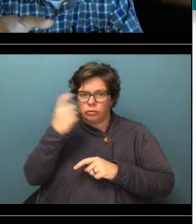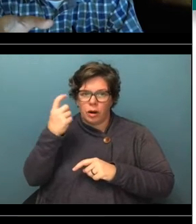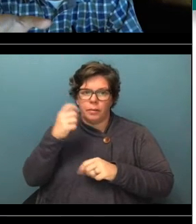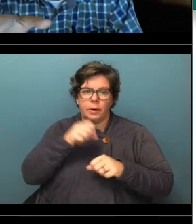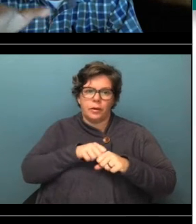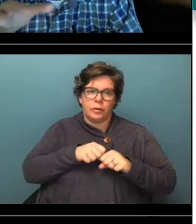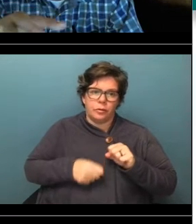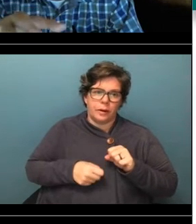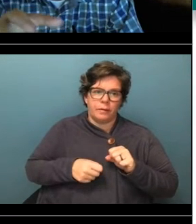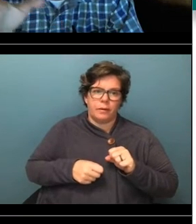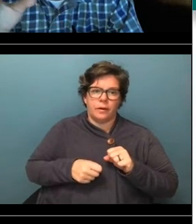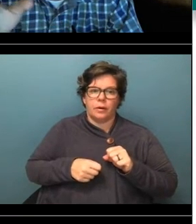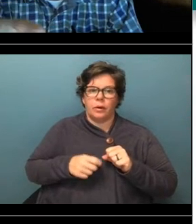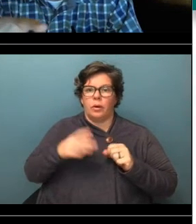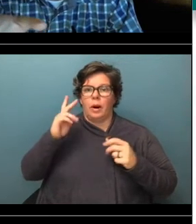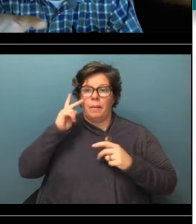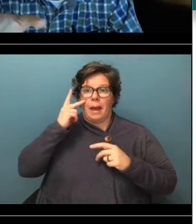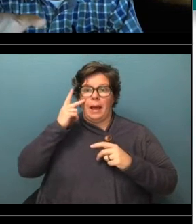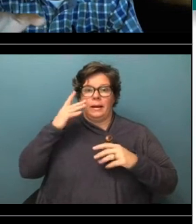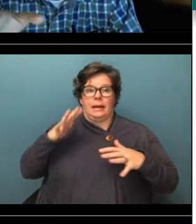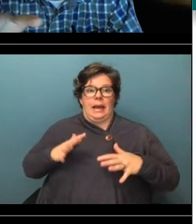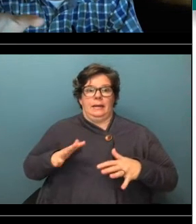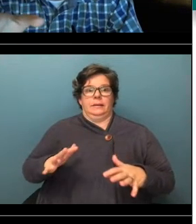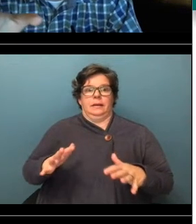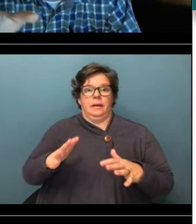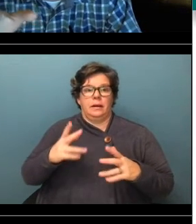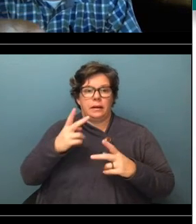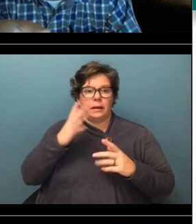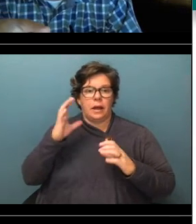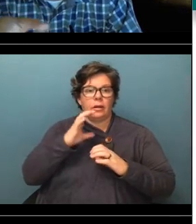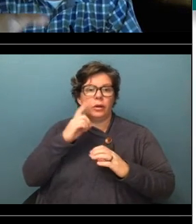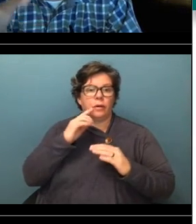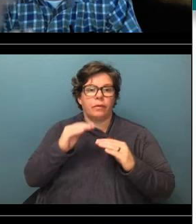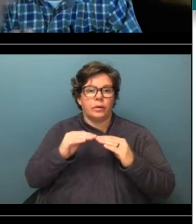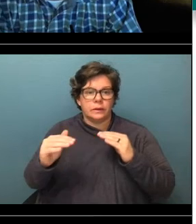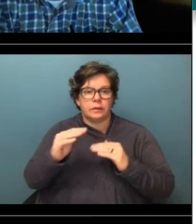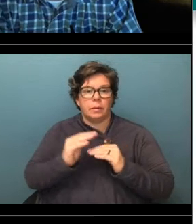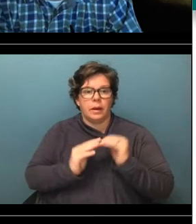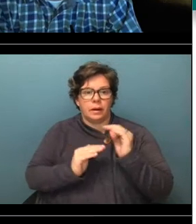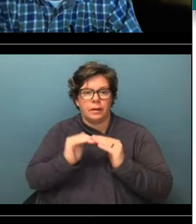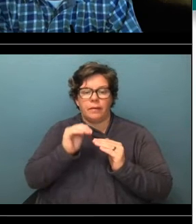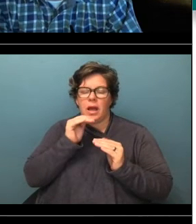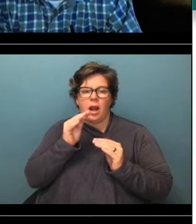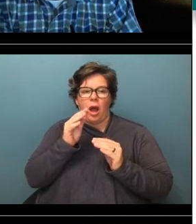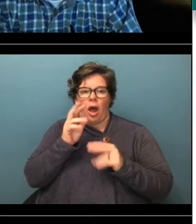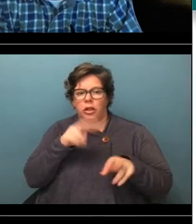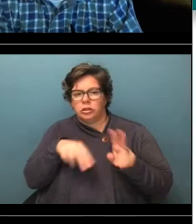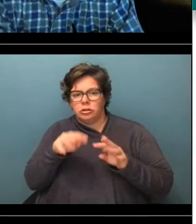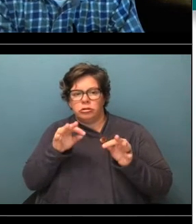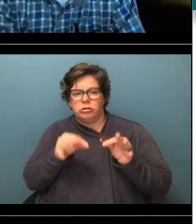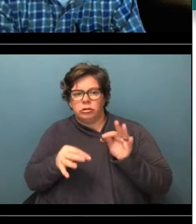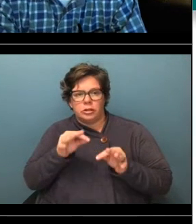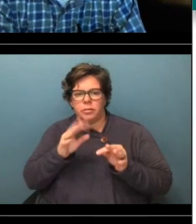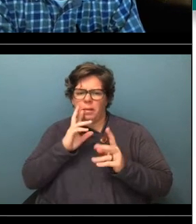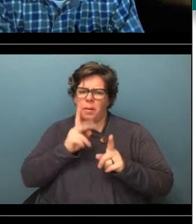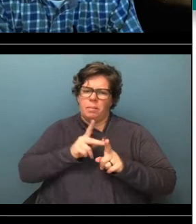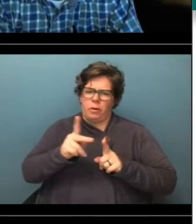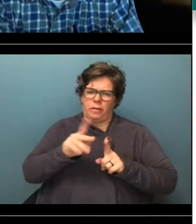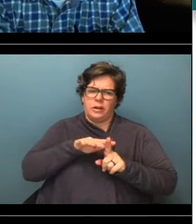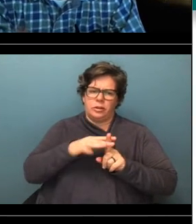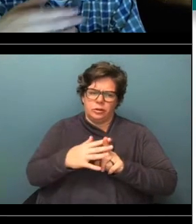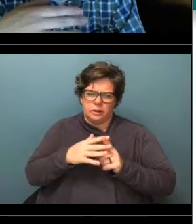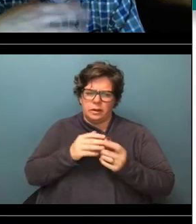or symptoms of panic and anxiety can seek stability and comfort in a non-judgmental professional setting.